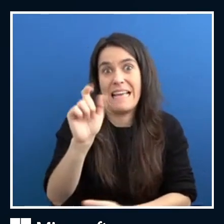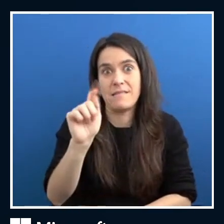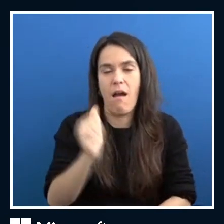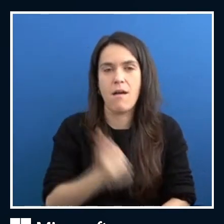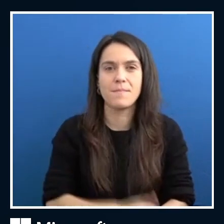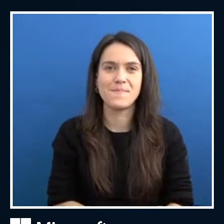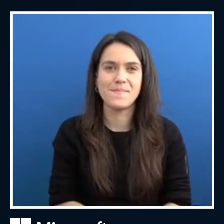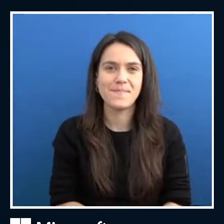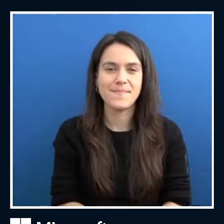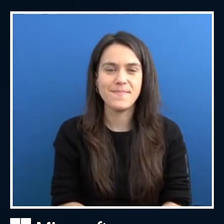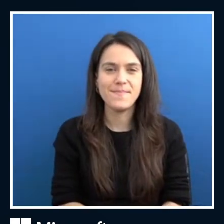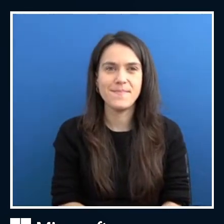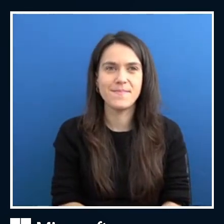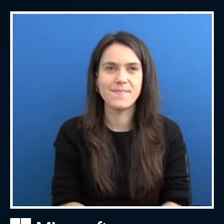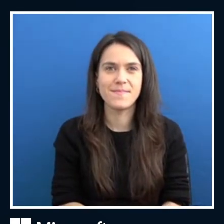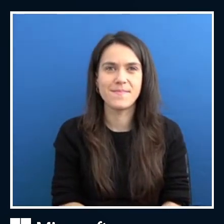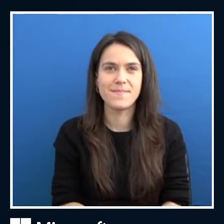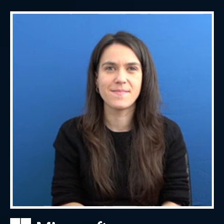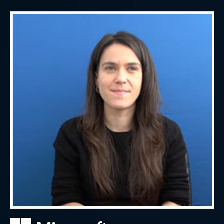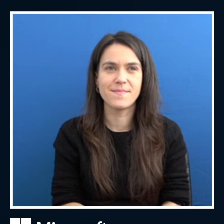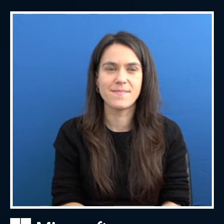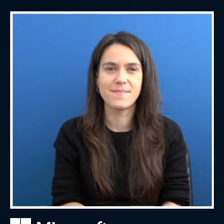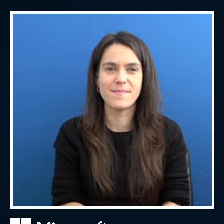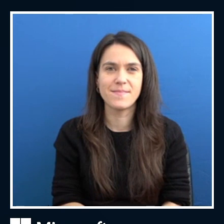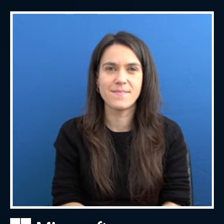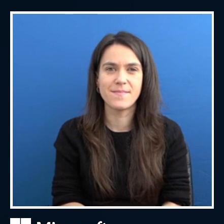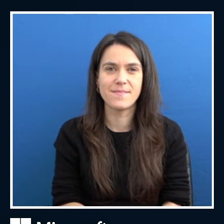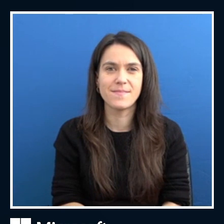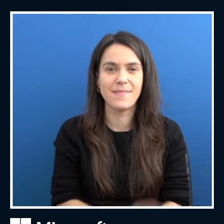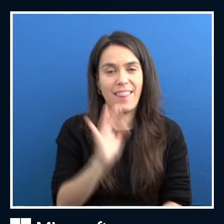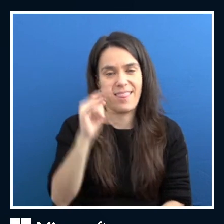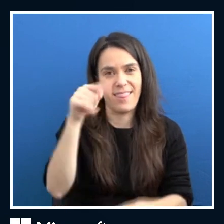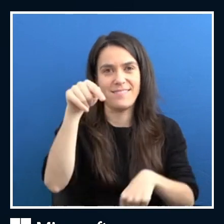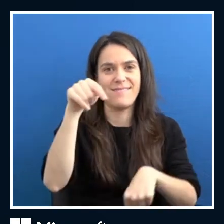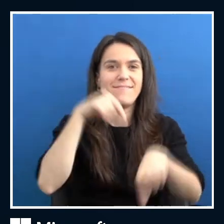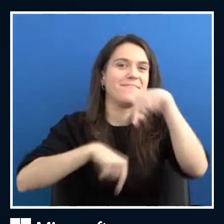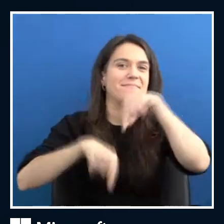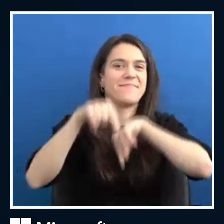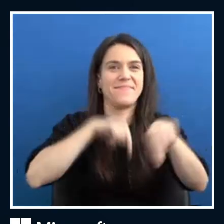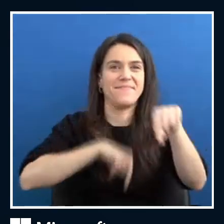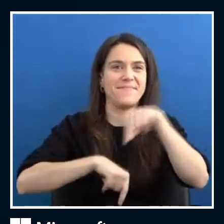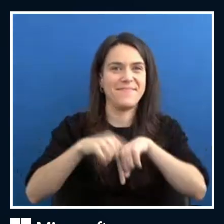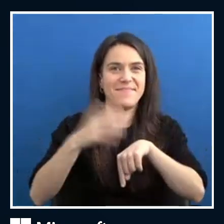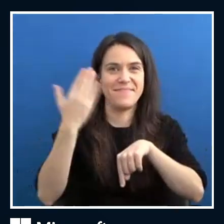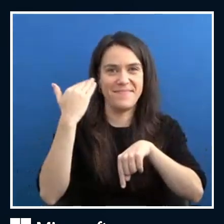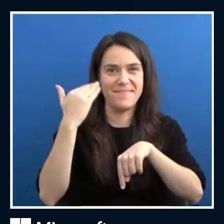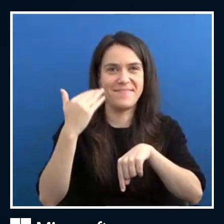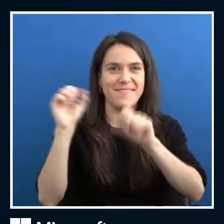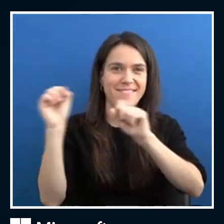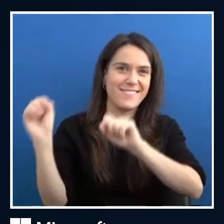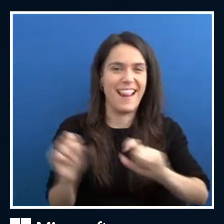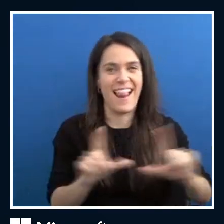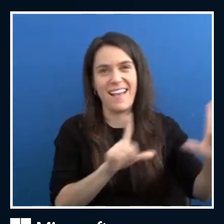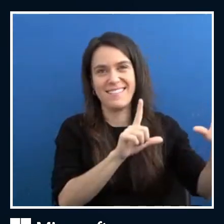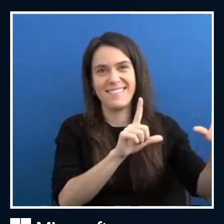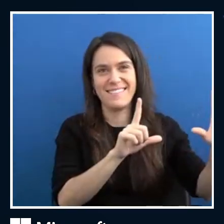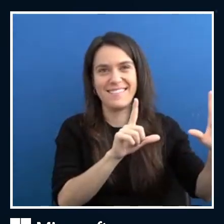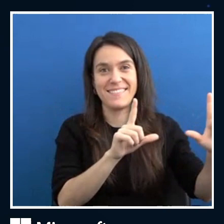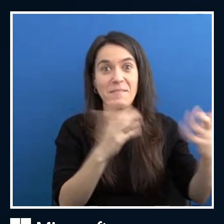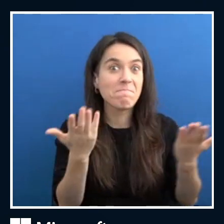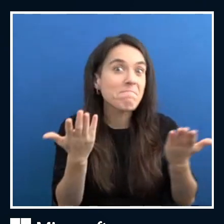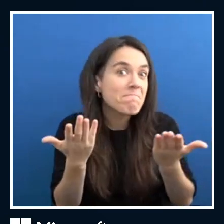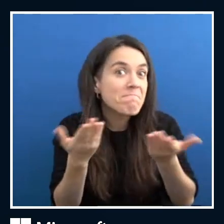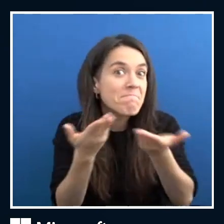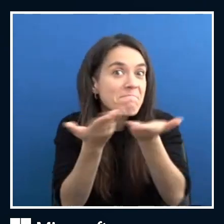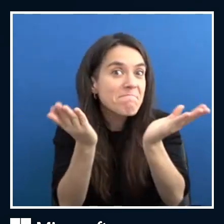And with that, I will go back to my slides and I would say, is there any questions? I know